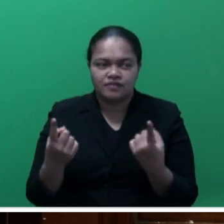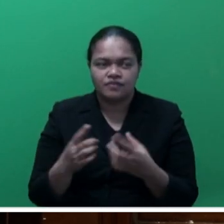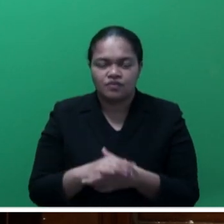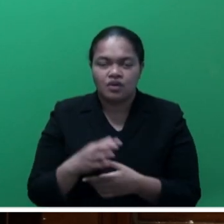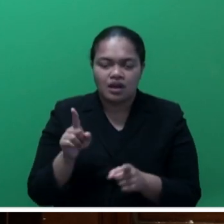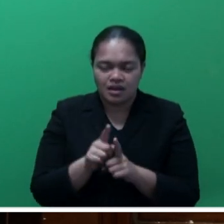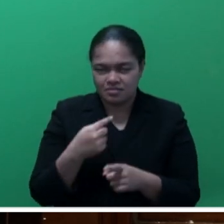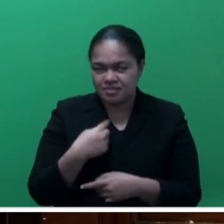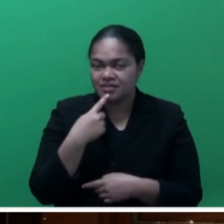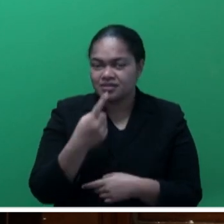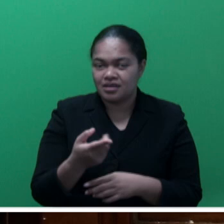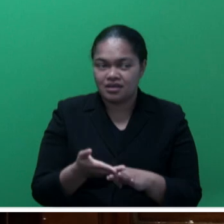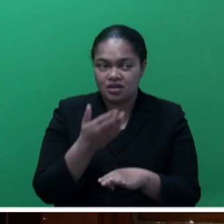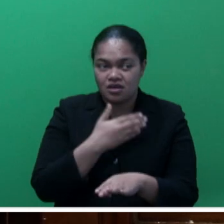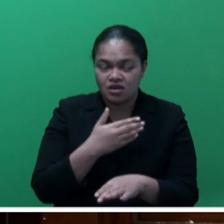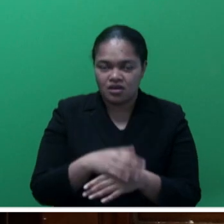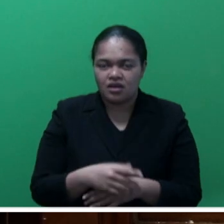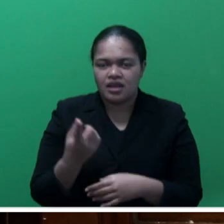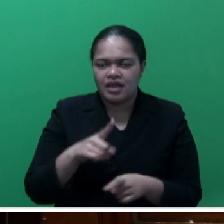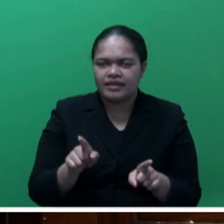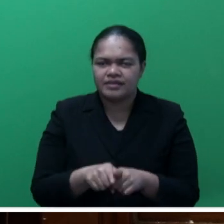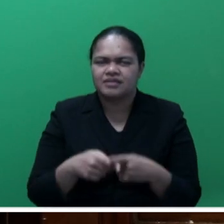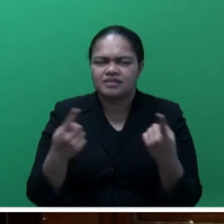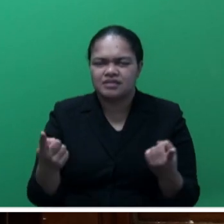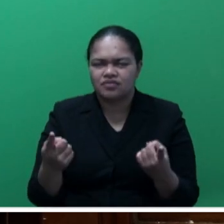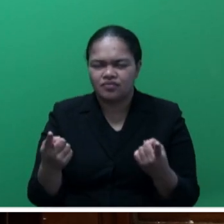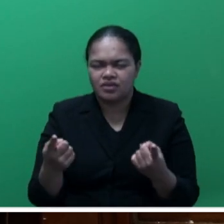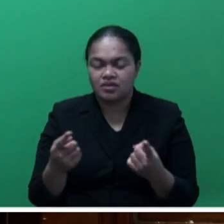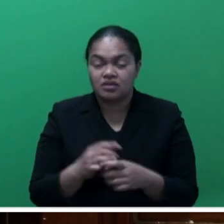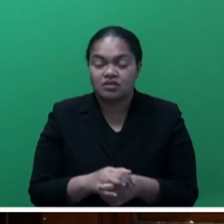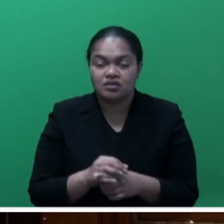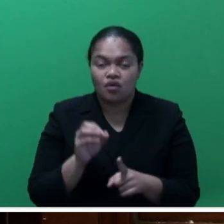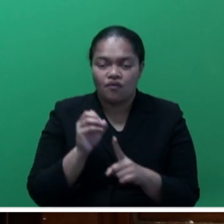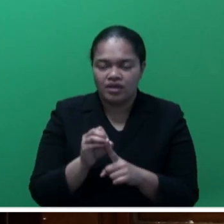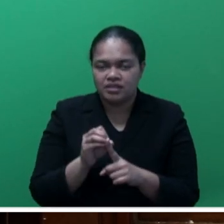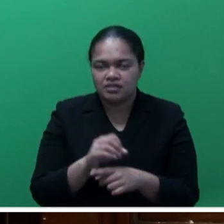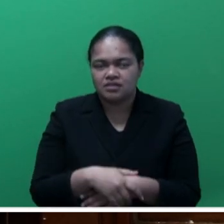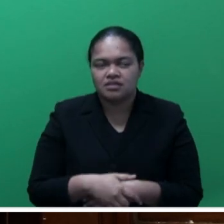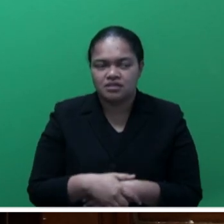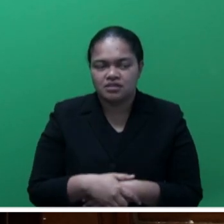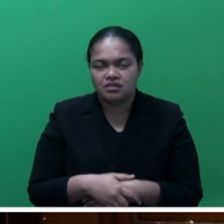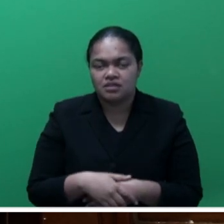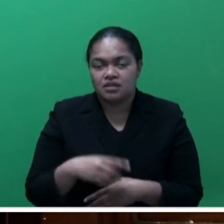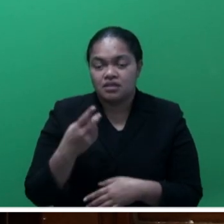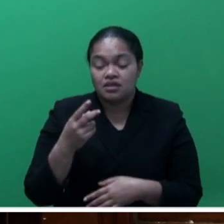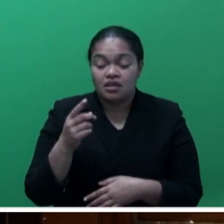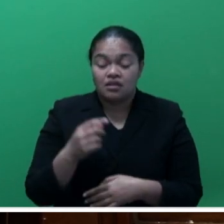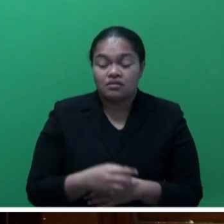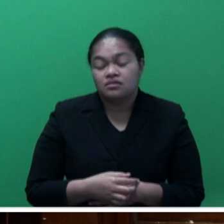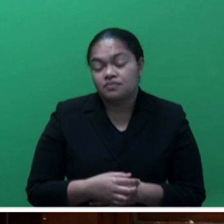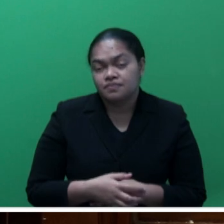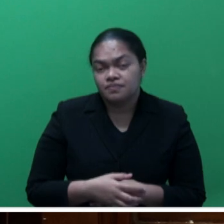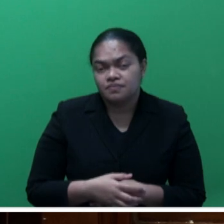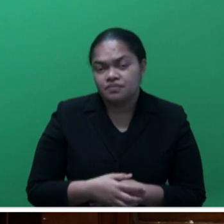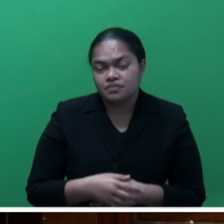earlier, and the implications of the different offenses. The fixed penalty, as I said,